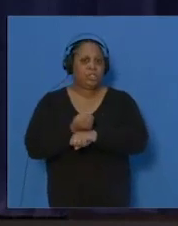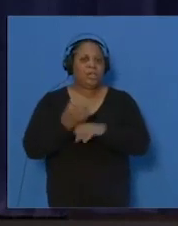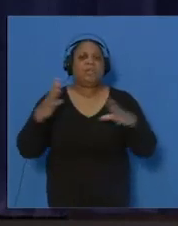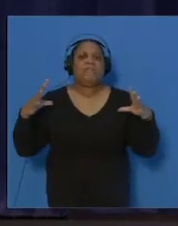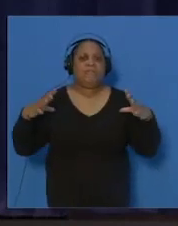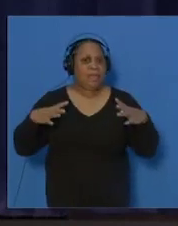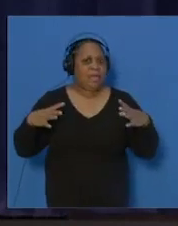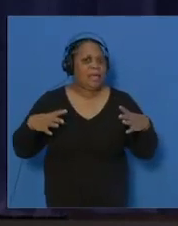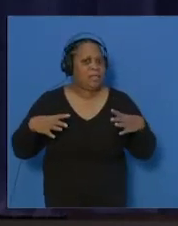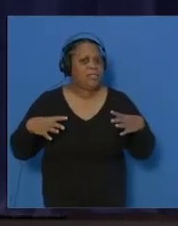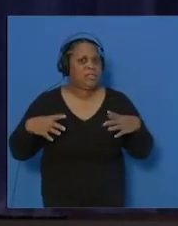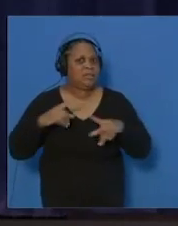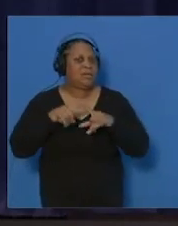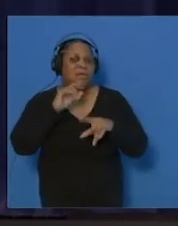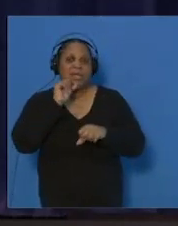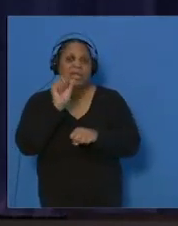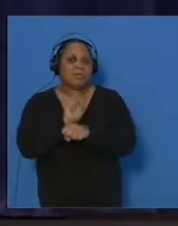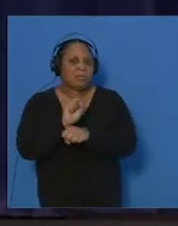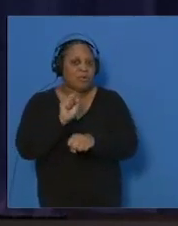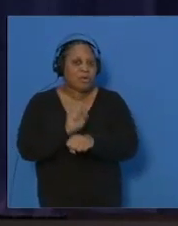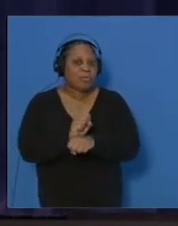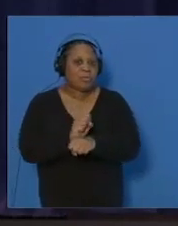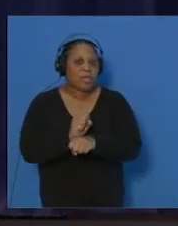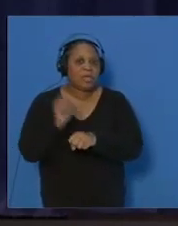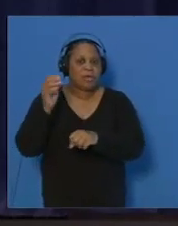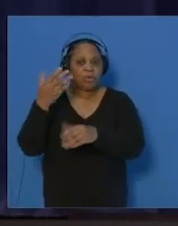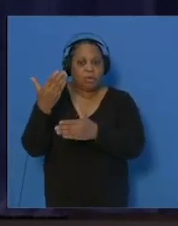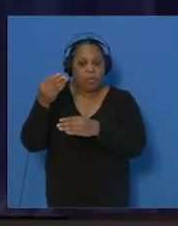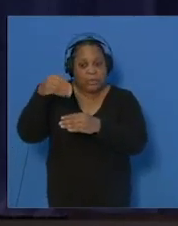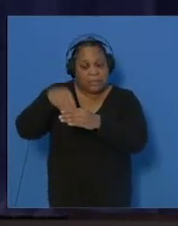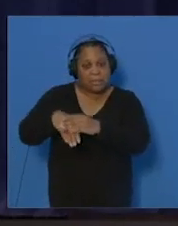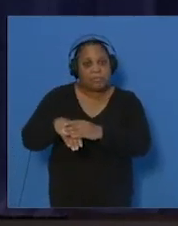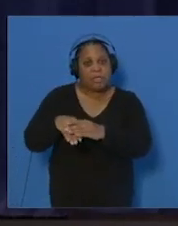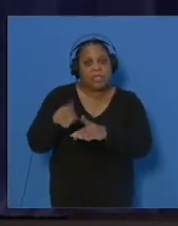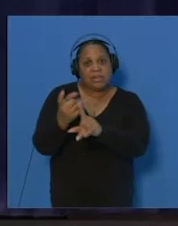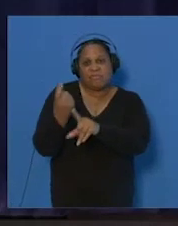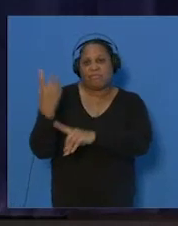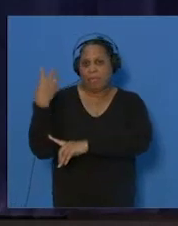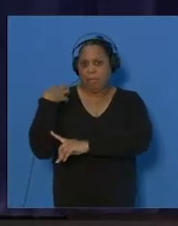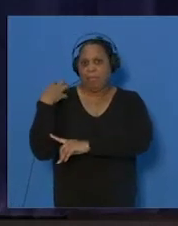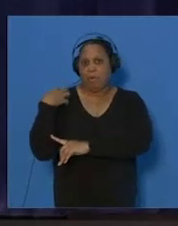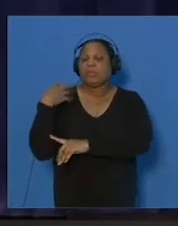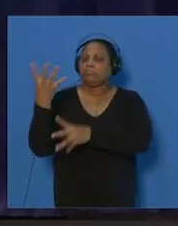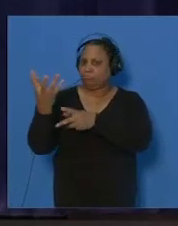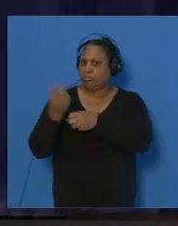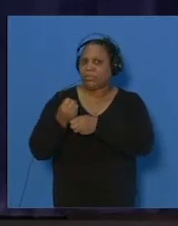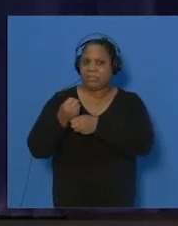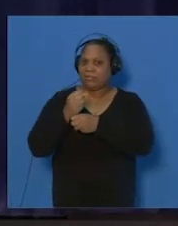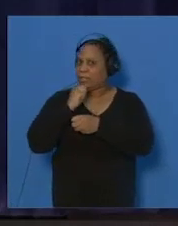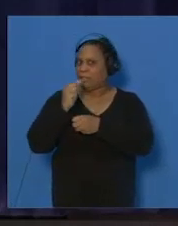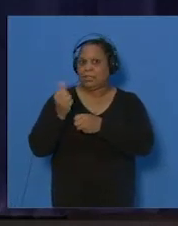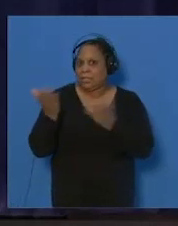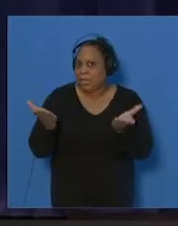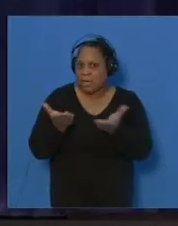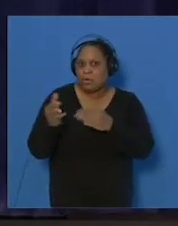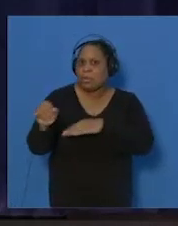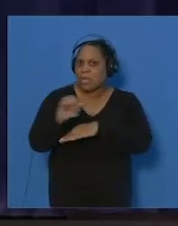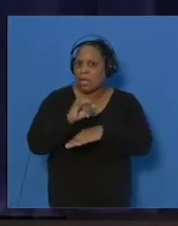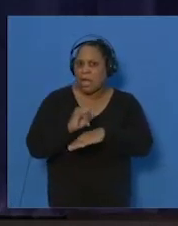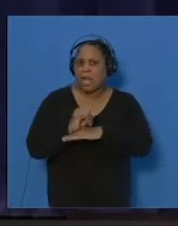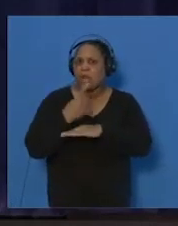but the unemployment benefits were put in by their employers, and they're receiving and they're not on island.